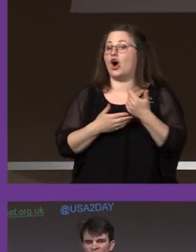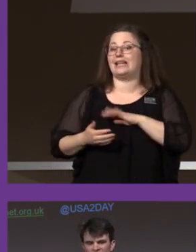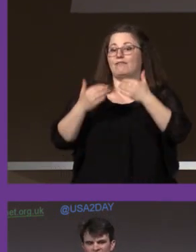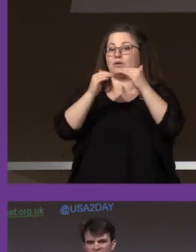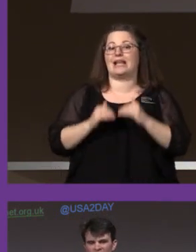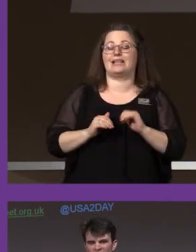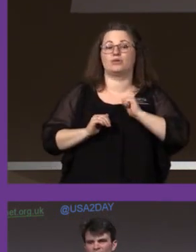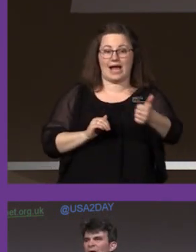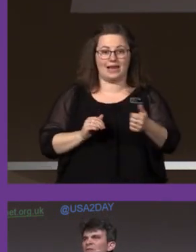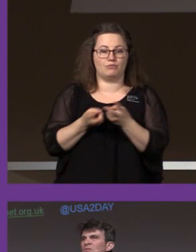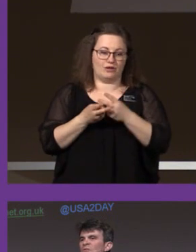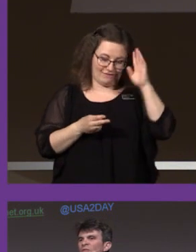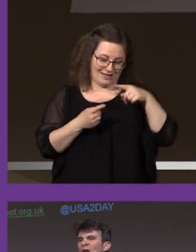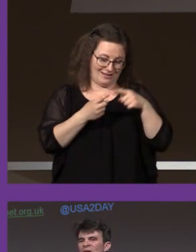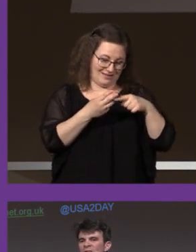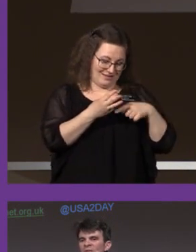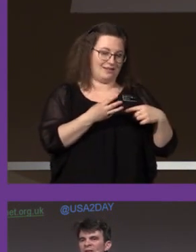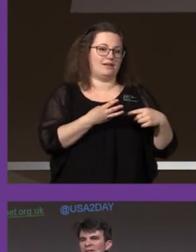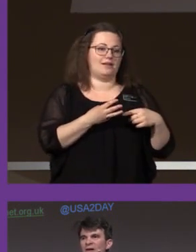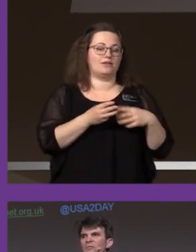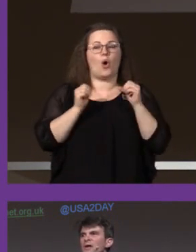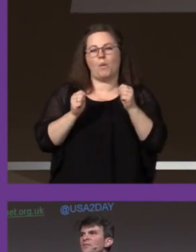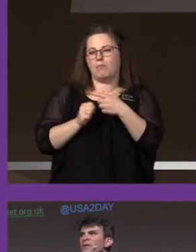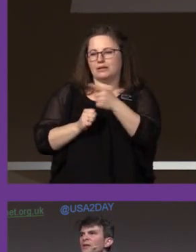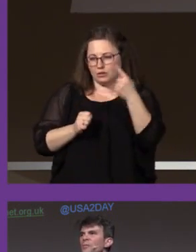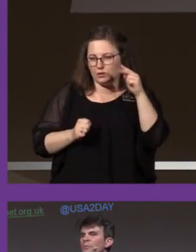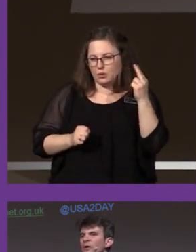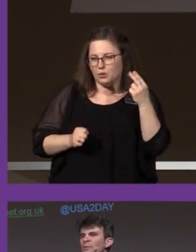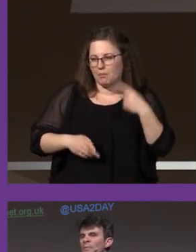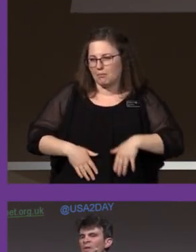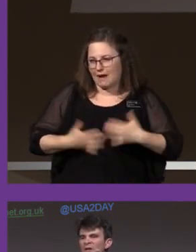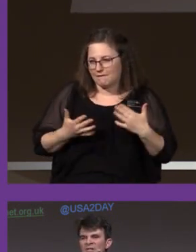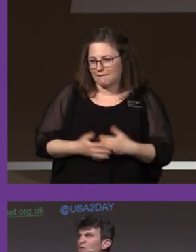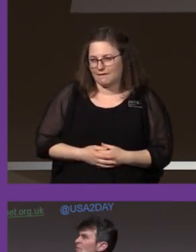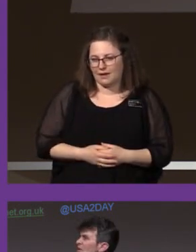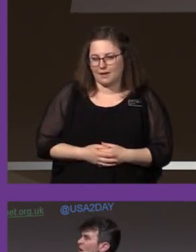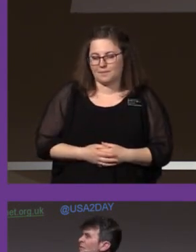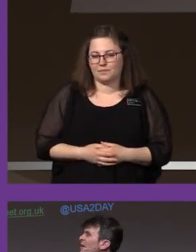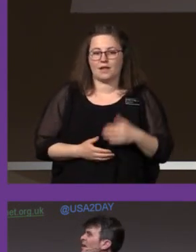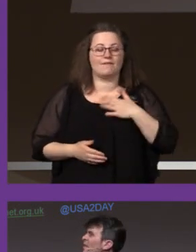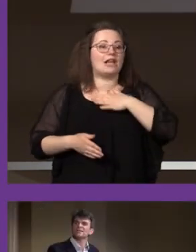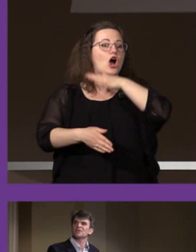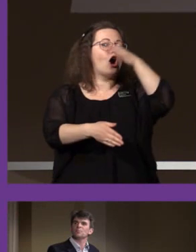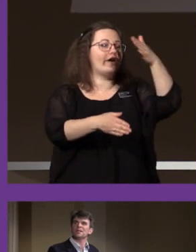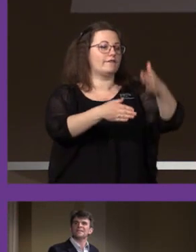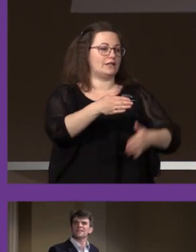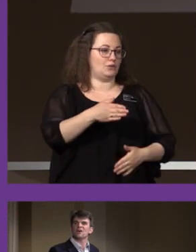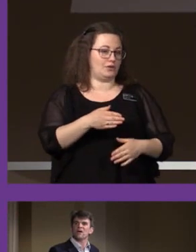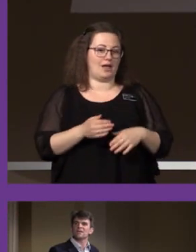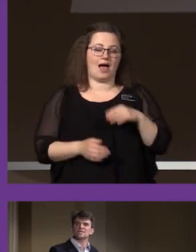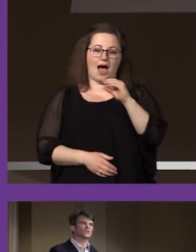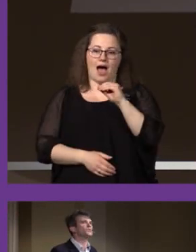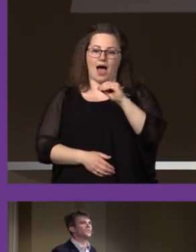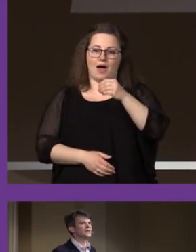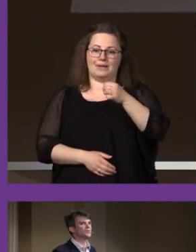know firsthand about this sort of thing. So hopefully that's kind of made it feel a little bit real. So I'll just finish off. This is who AbilityNet